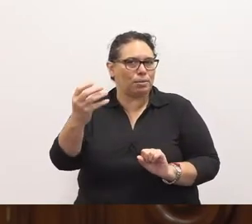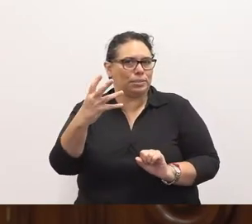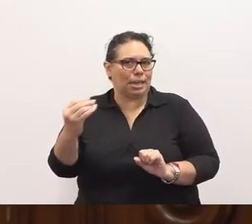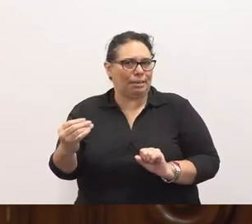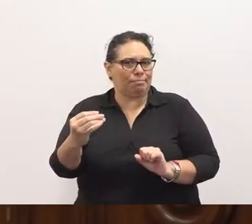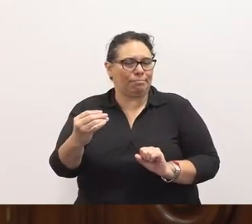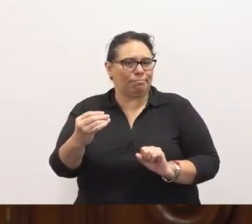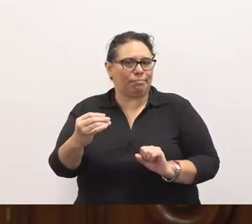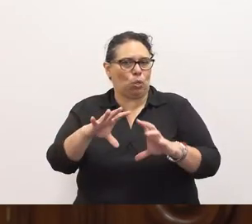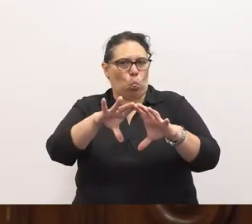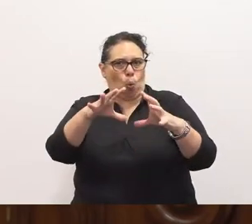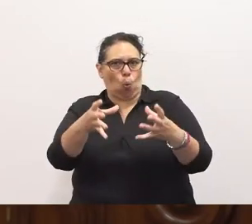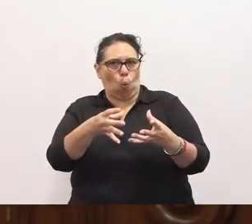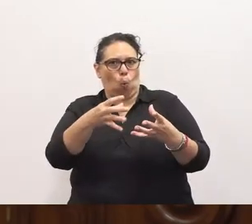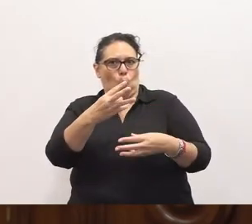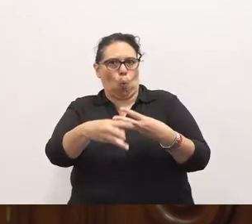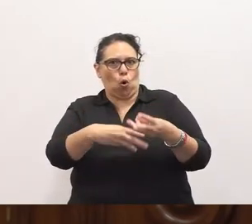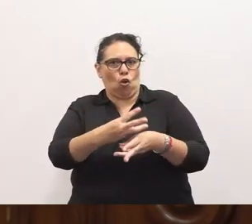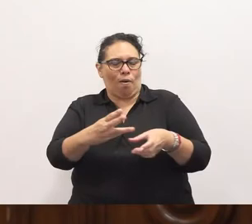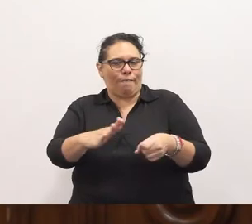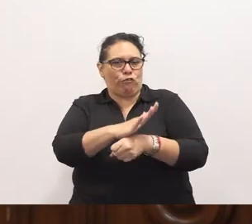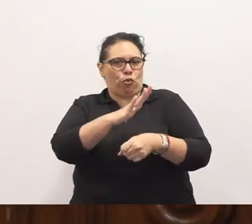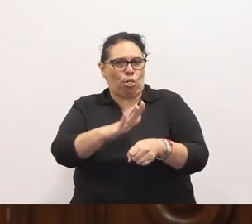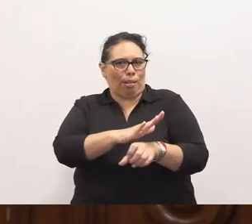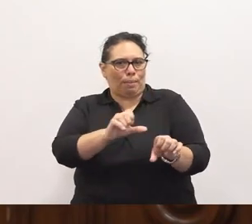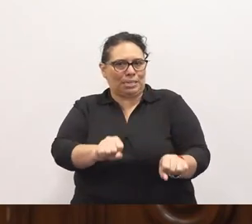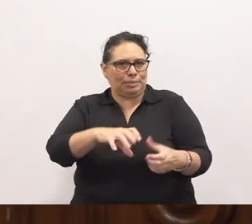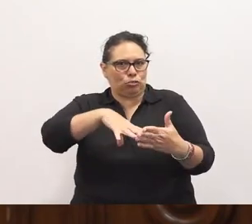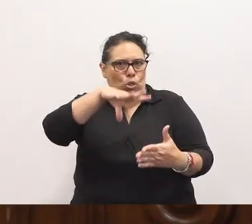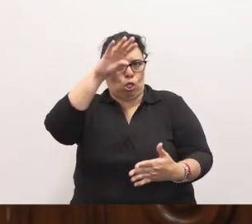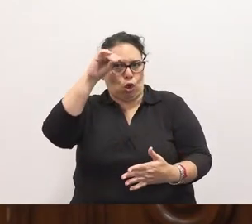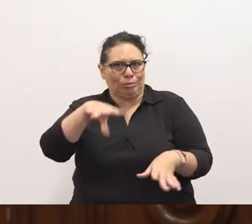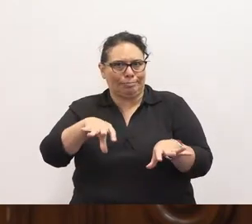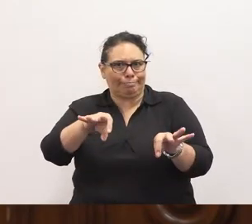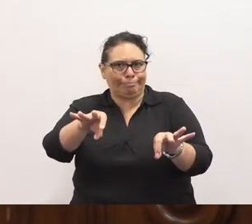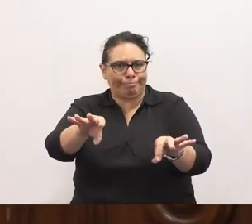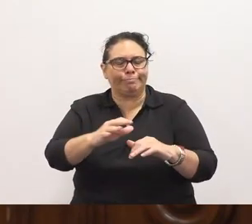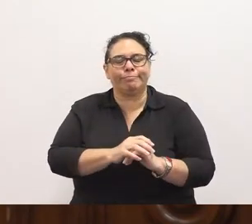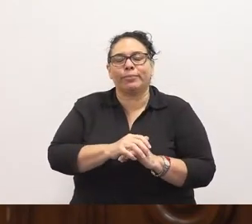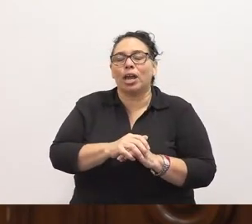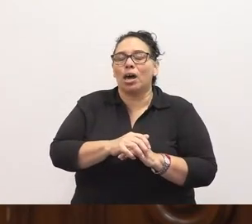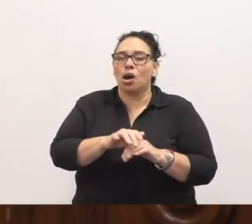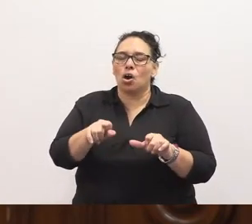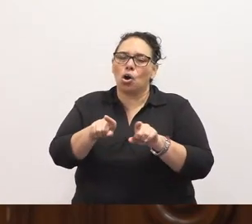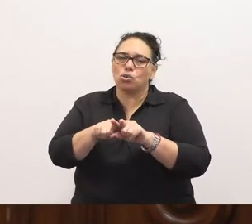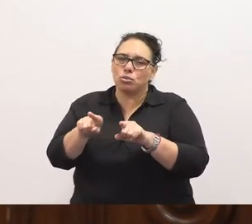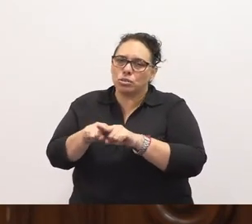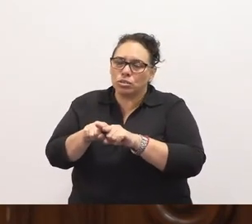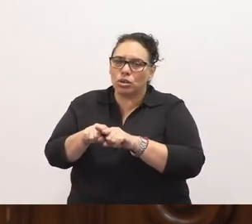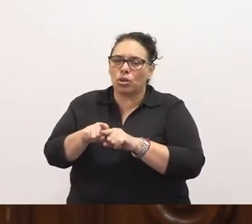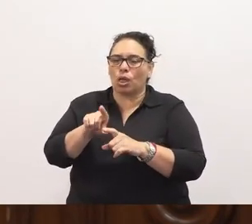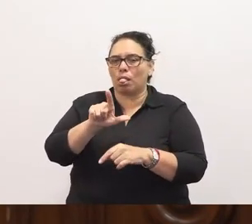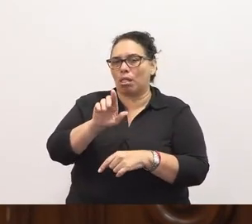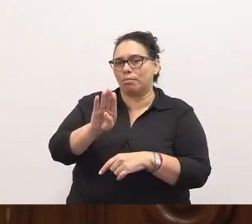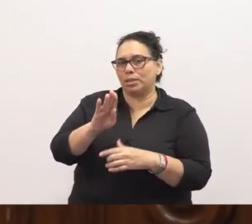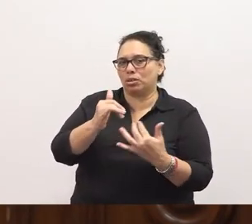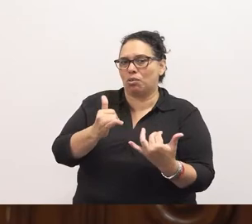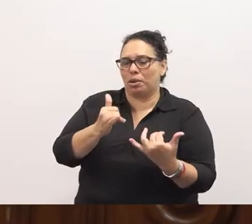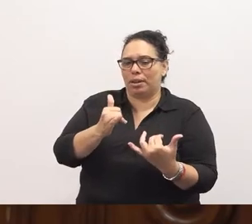world is full of possibilities when it comes to learning. And also that in Long Beach right